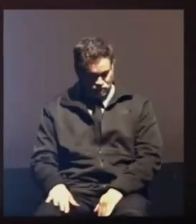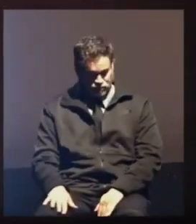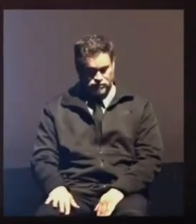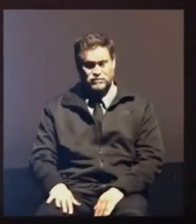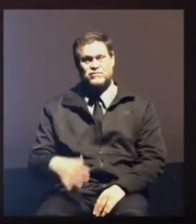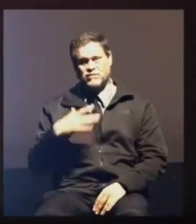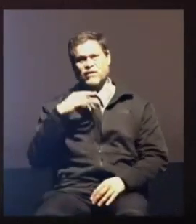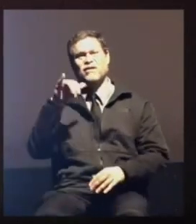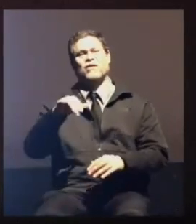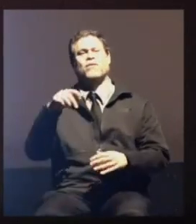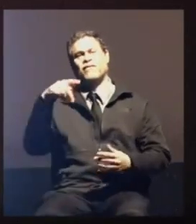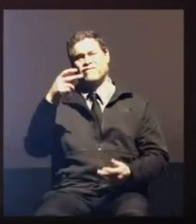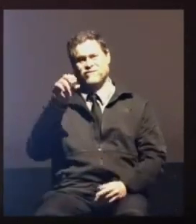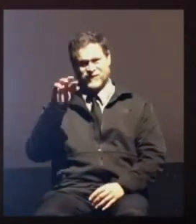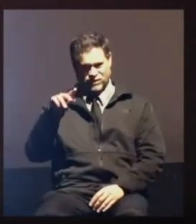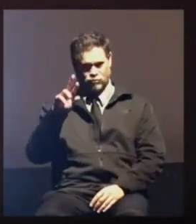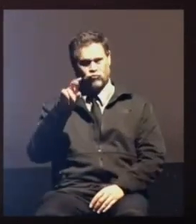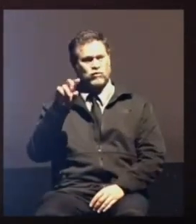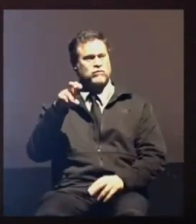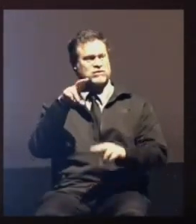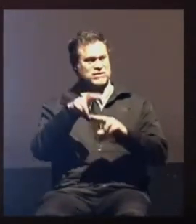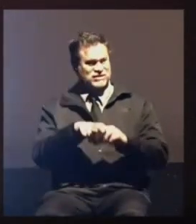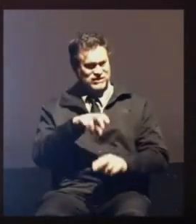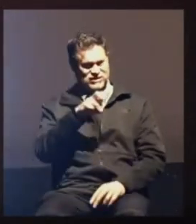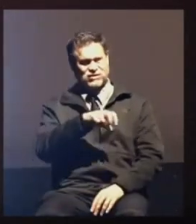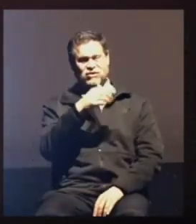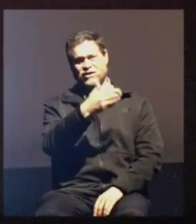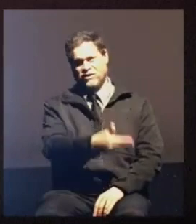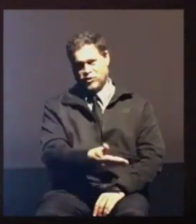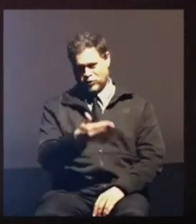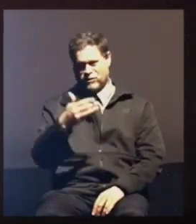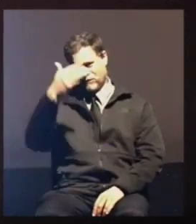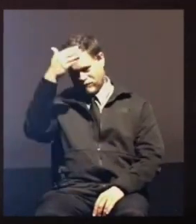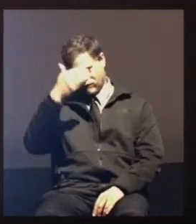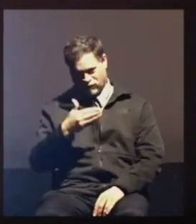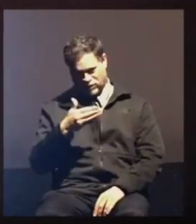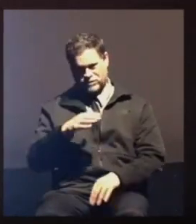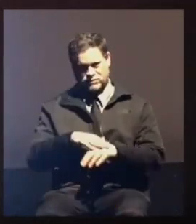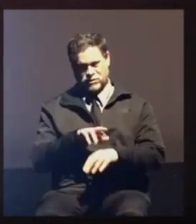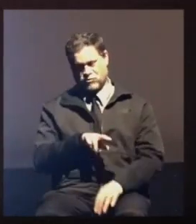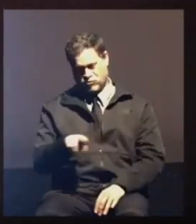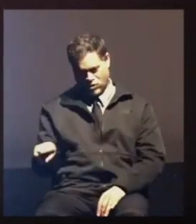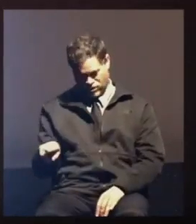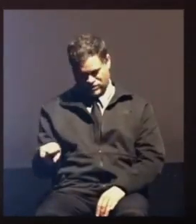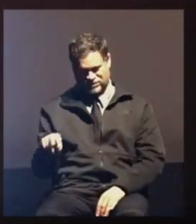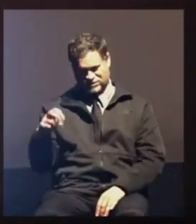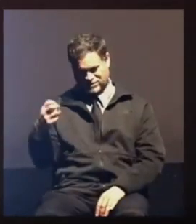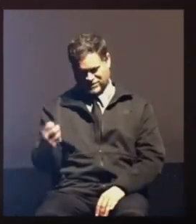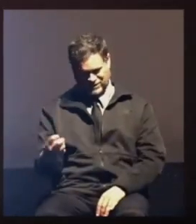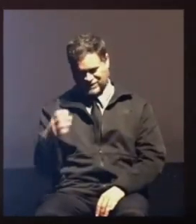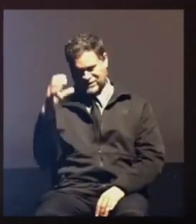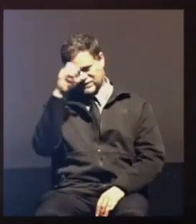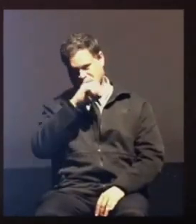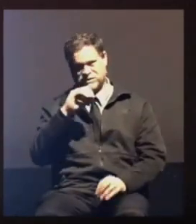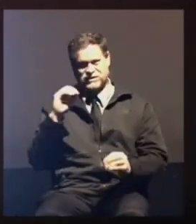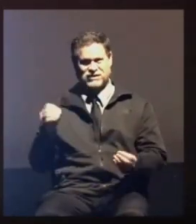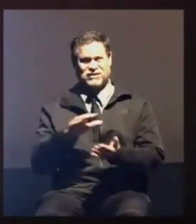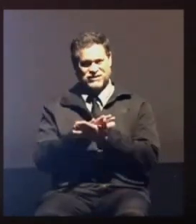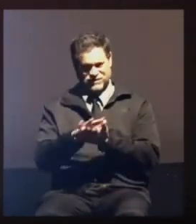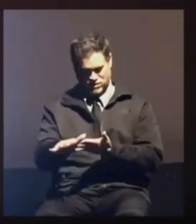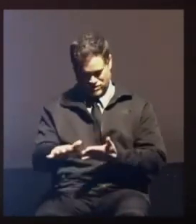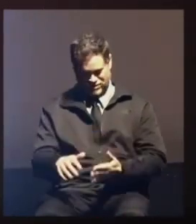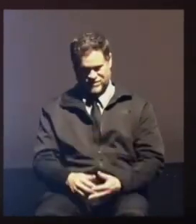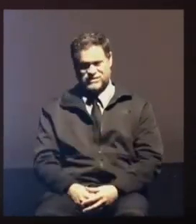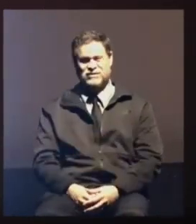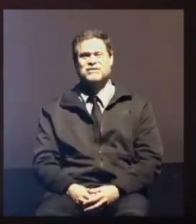I like it. That's where Philip Rivers sat. He always sat right there, front to my right, so he didn't miss anything. It's nice.